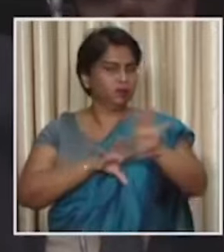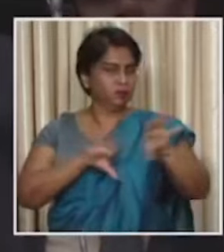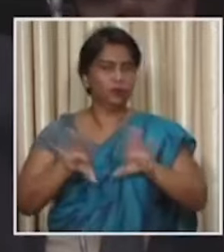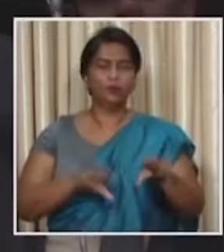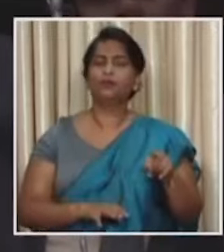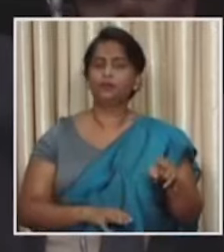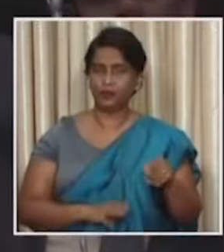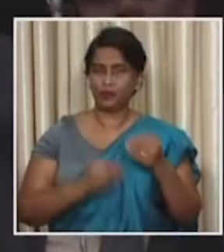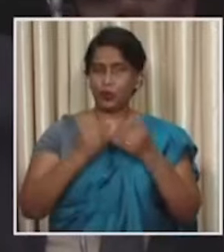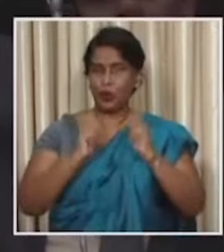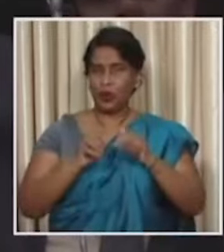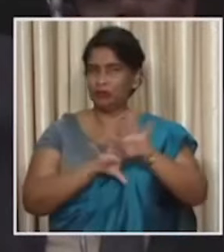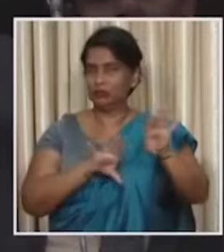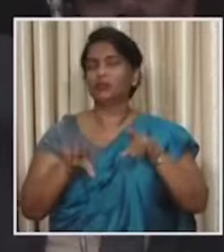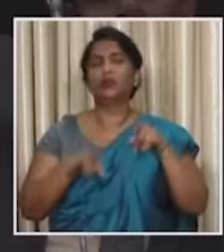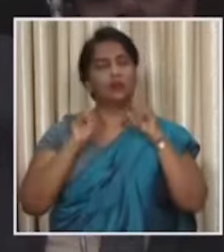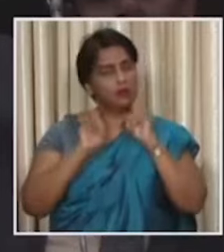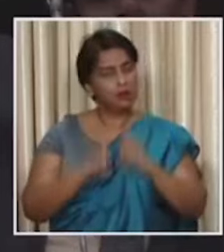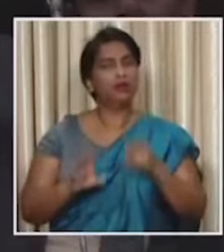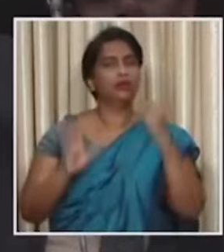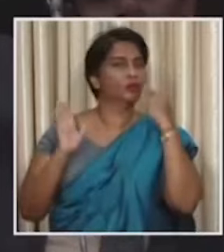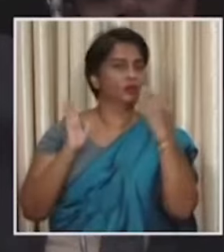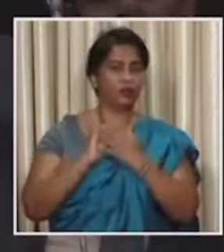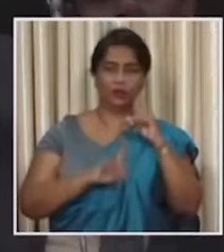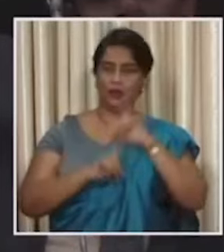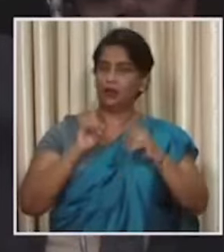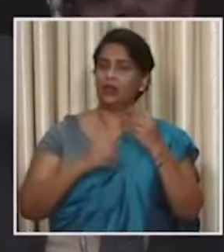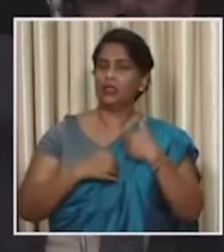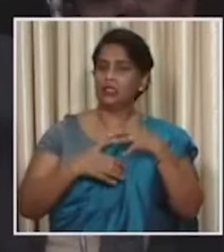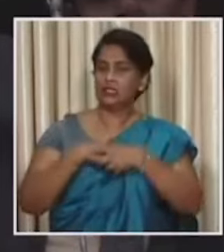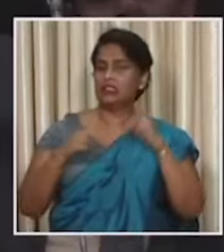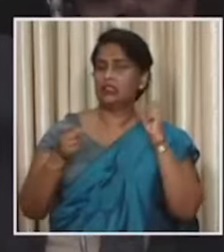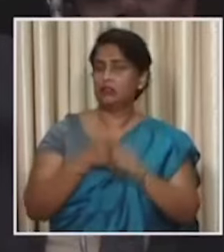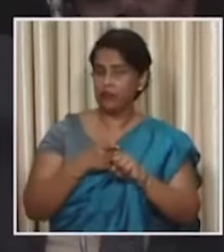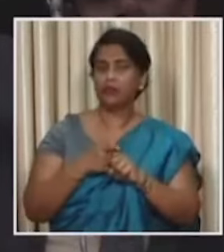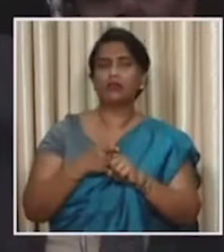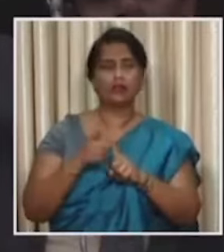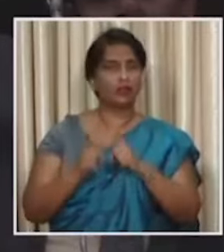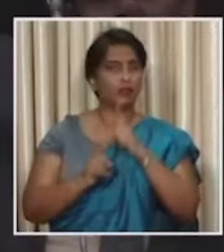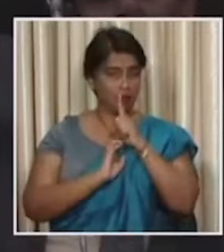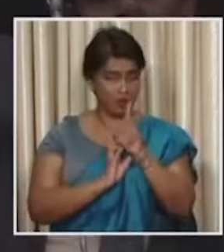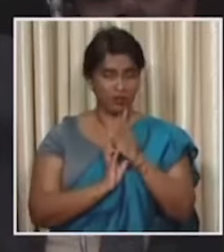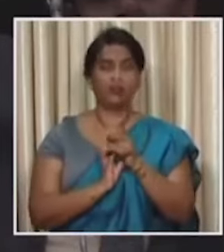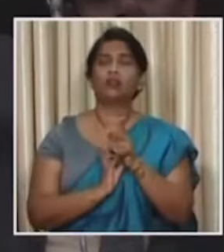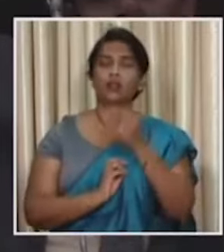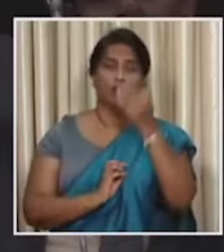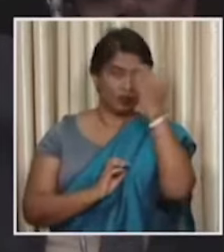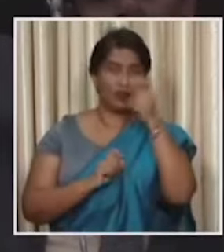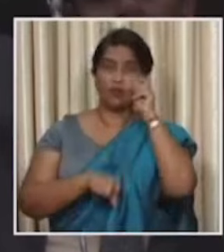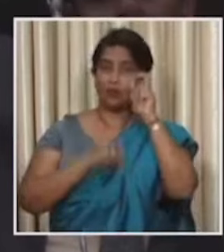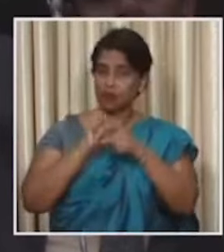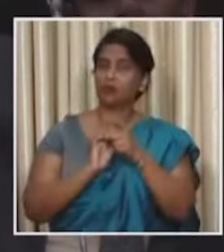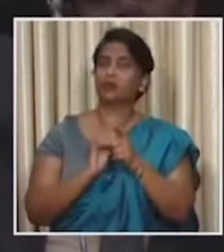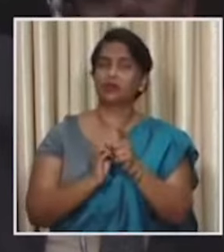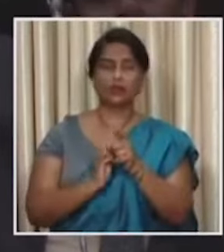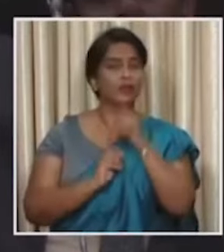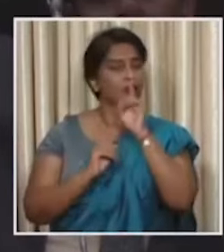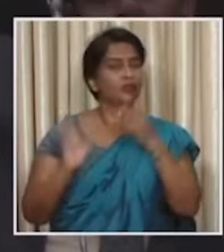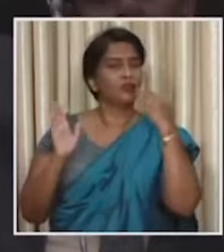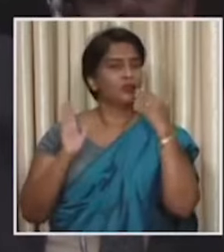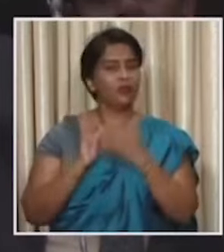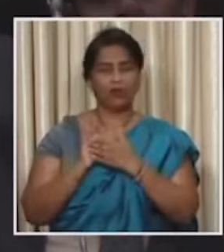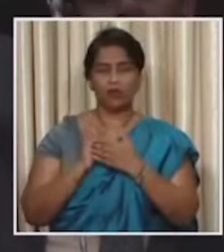to talk in terms of racism, when the Tamils have brought up the issues that we have had